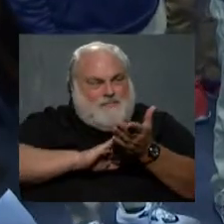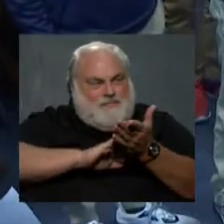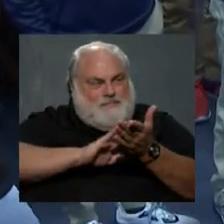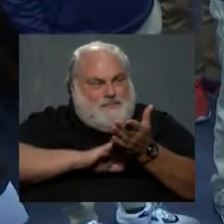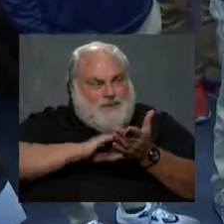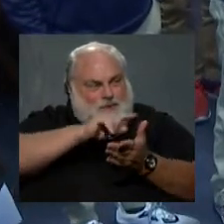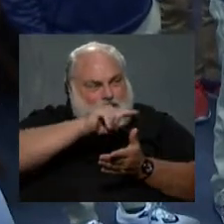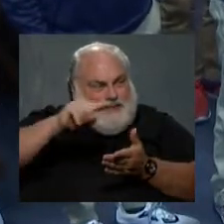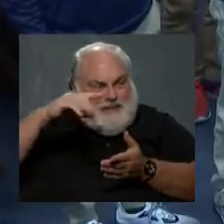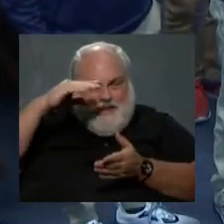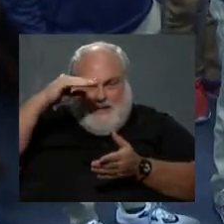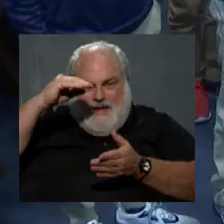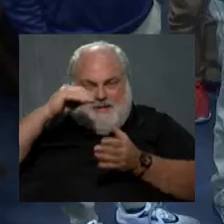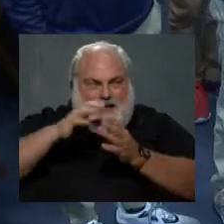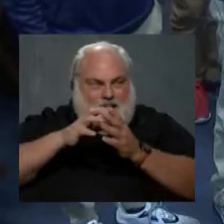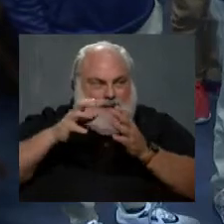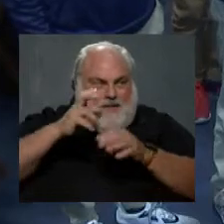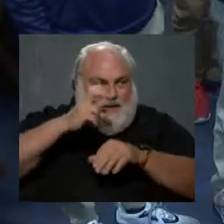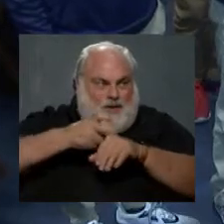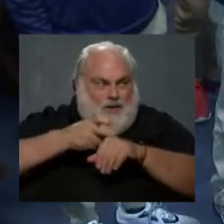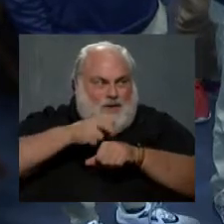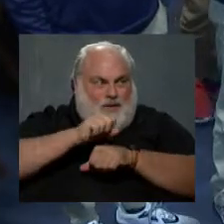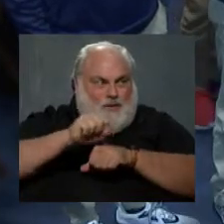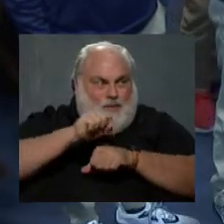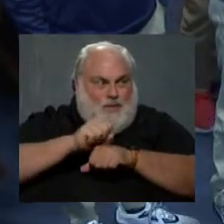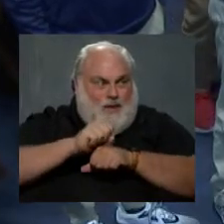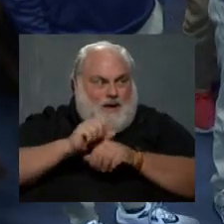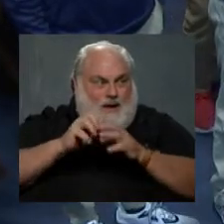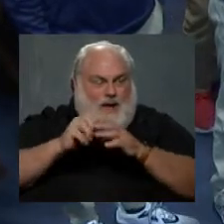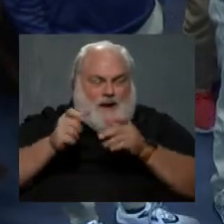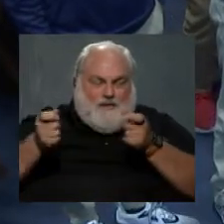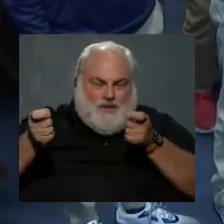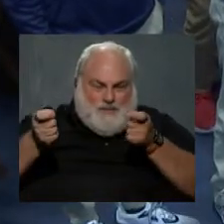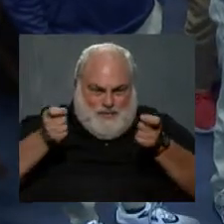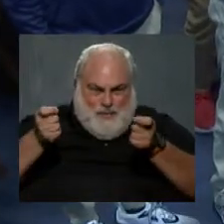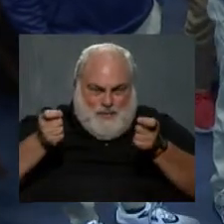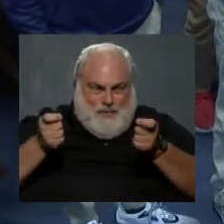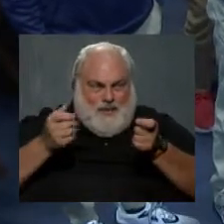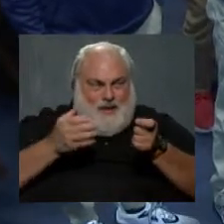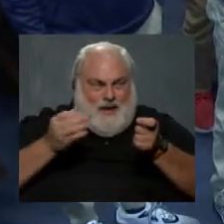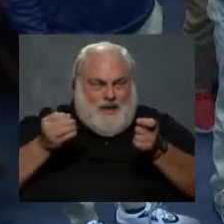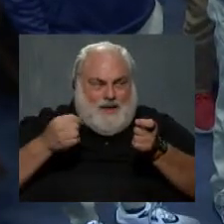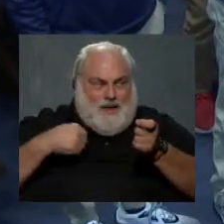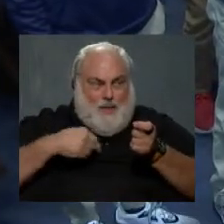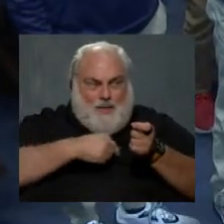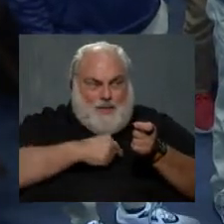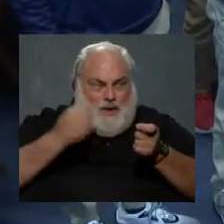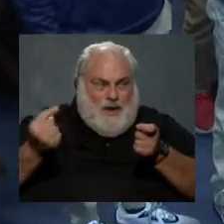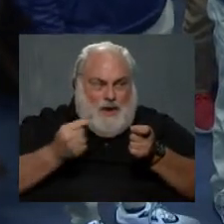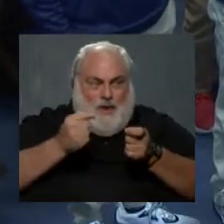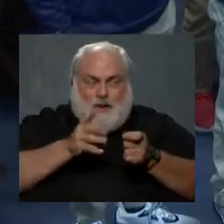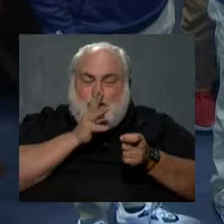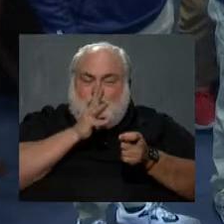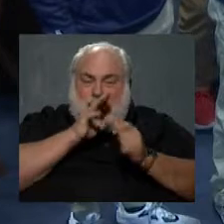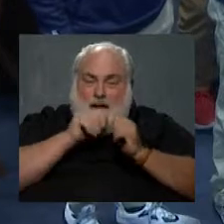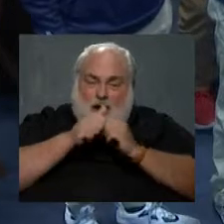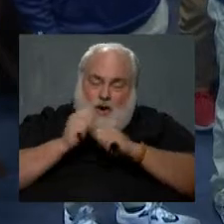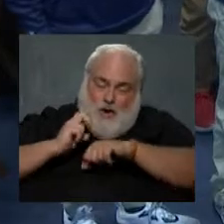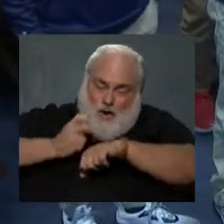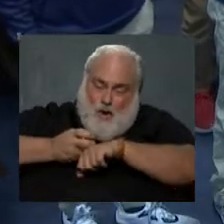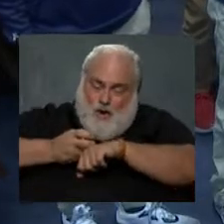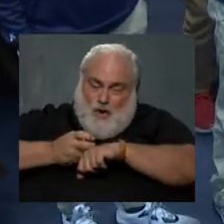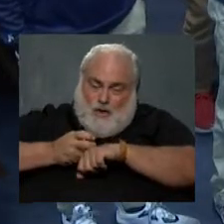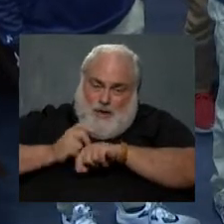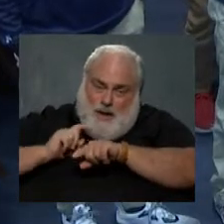guys. A lot of hard work went into this, a lot of discipline. We always talk about how hard it is to repeat as